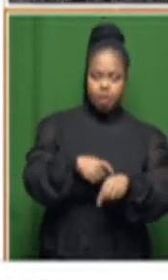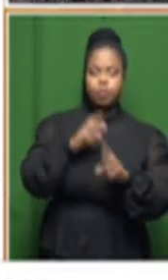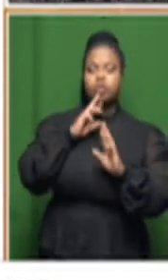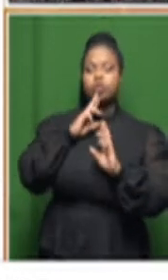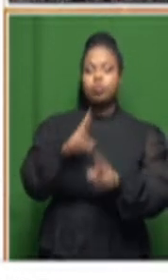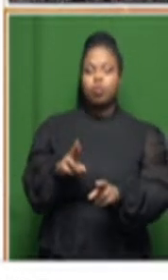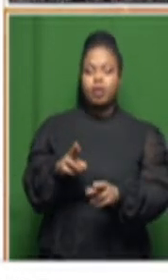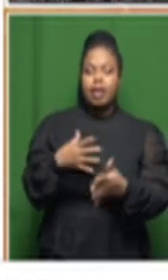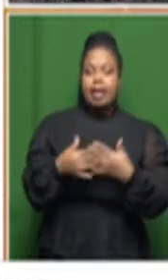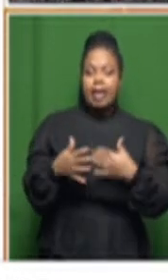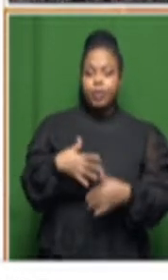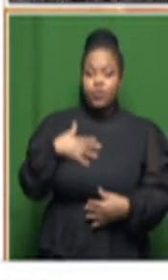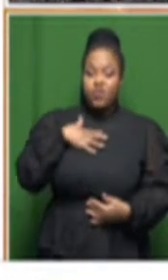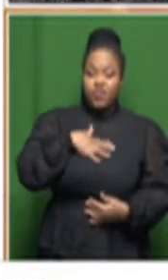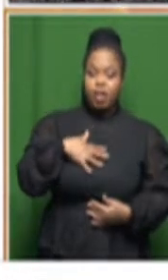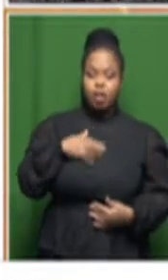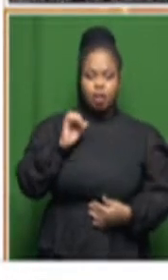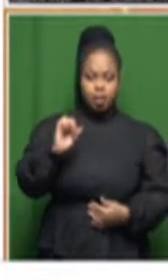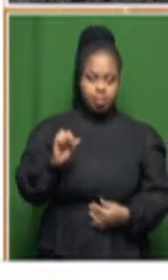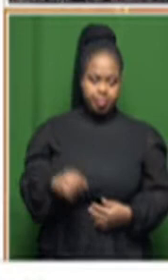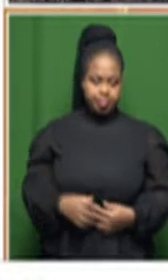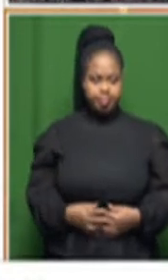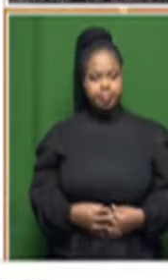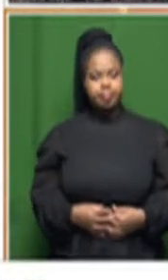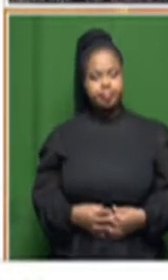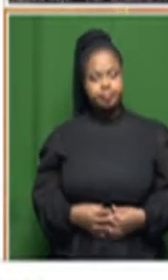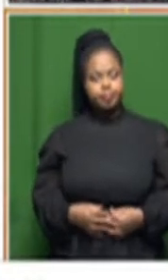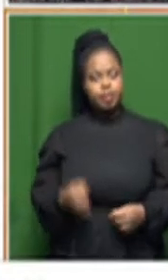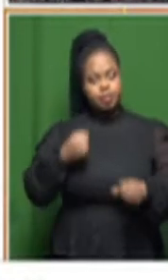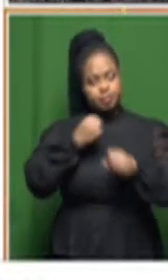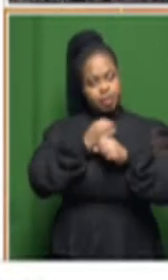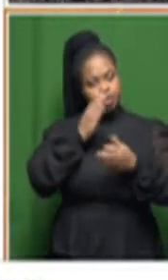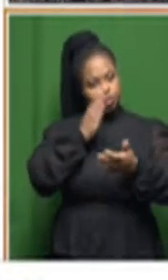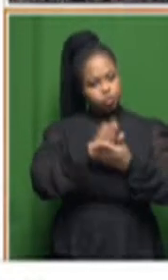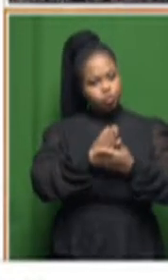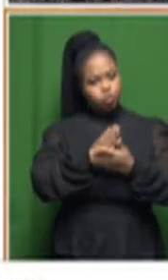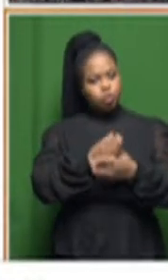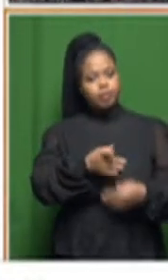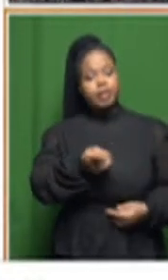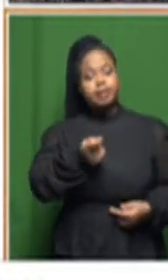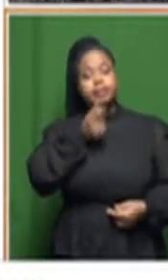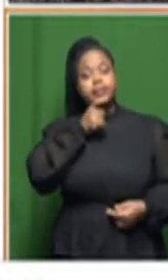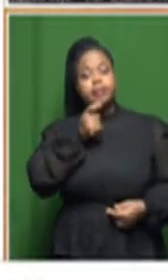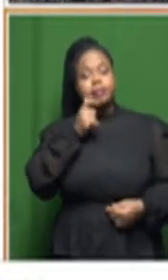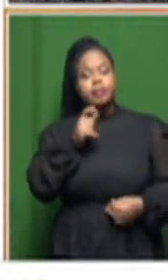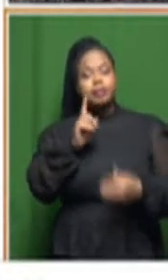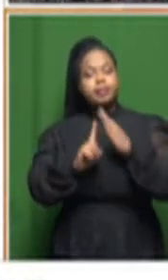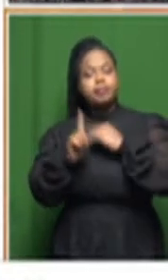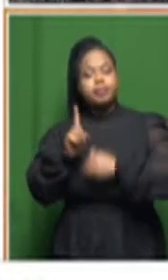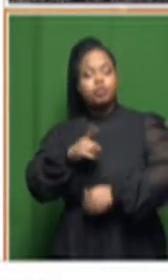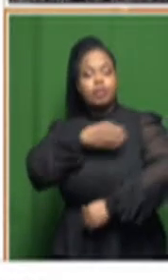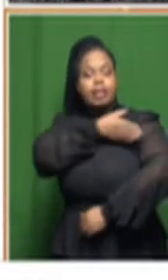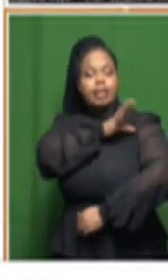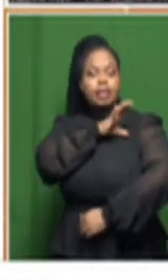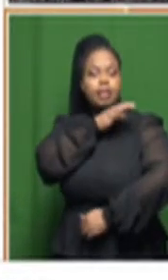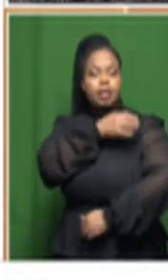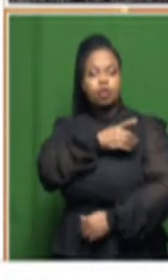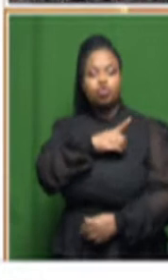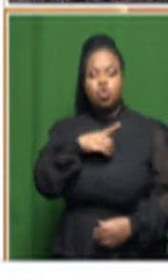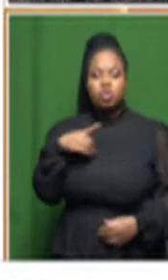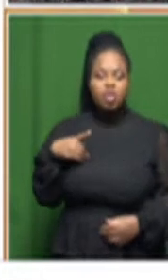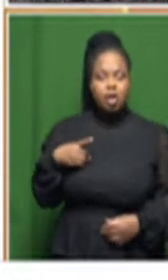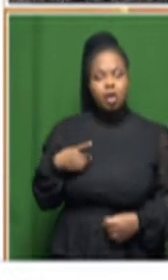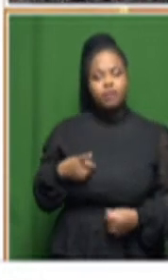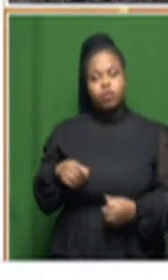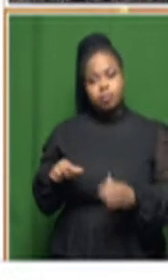all severe events and make sure that you seek treatment at a healthcare facility should it be